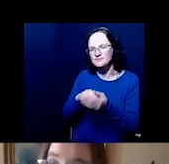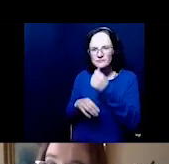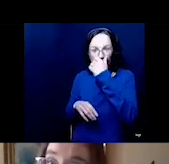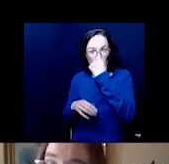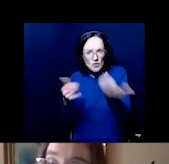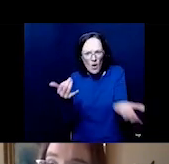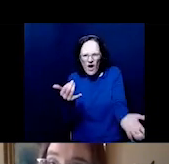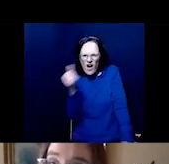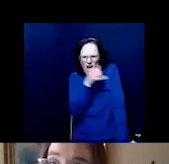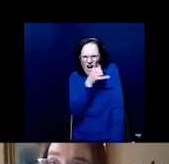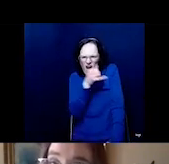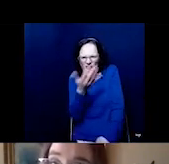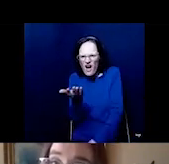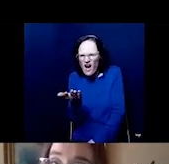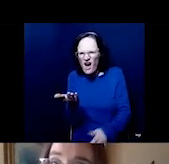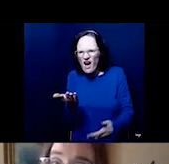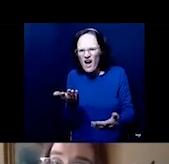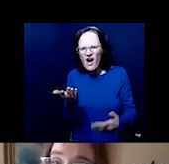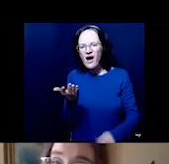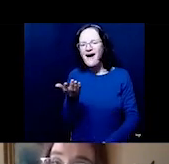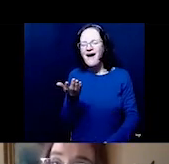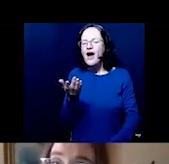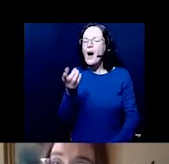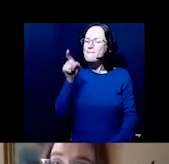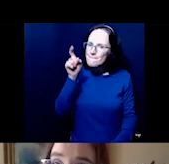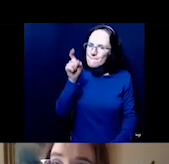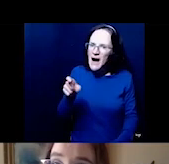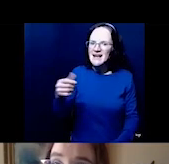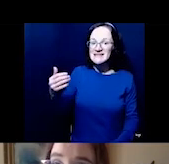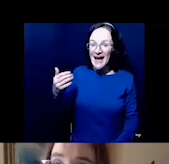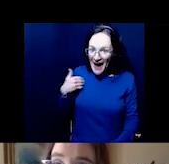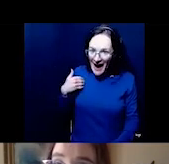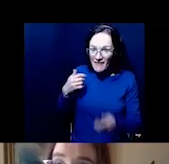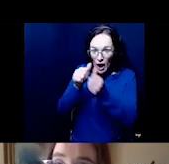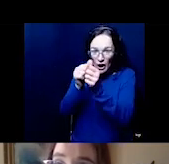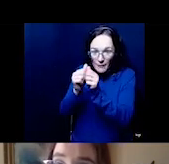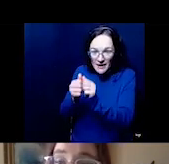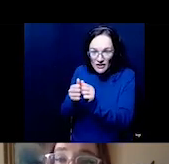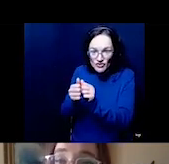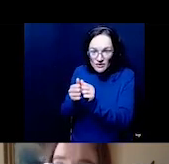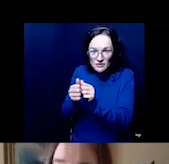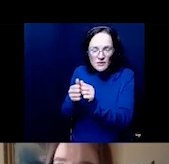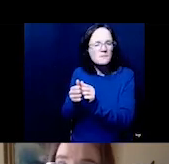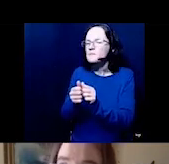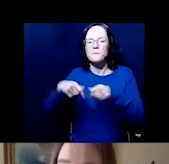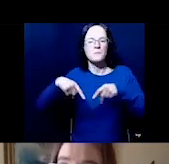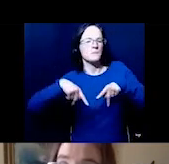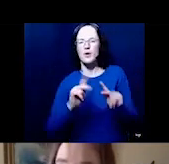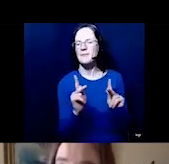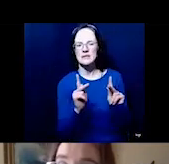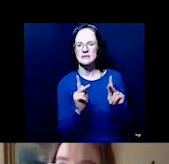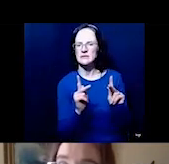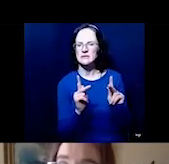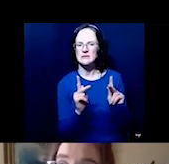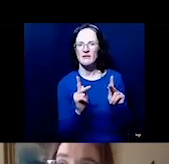ridiculous to see that you need to have certain accommodations and they're not even met within the